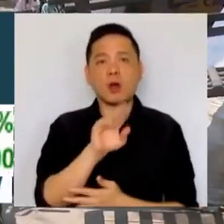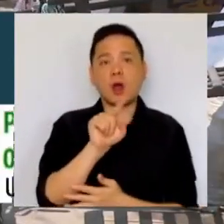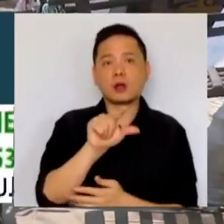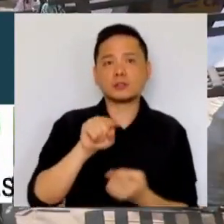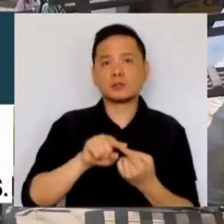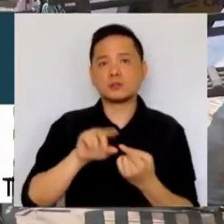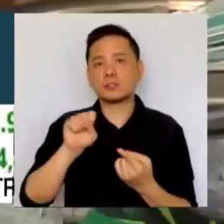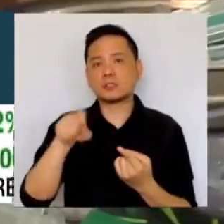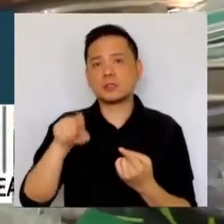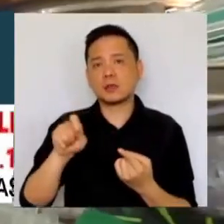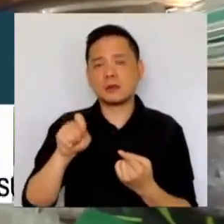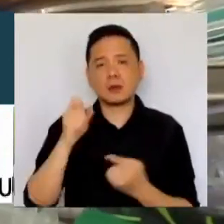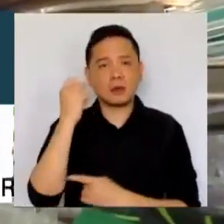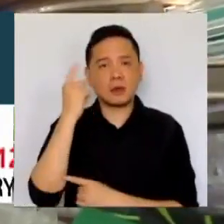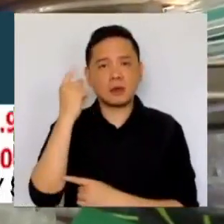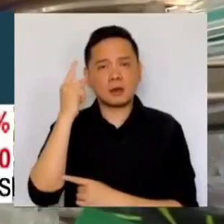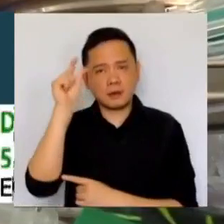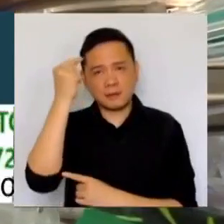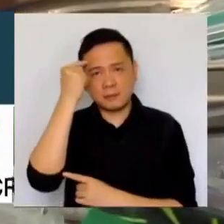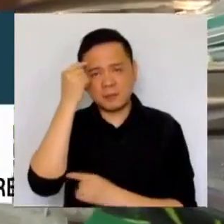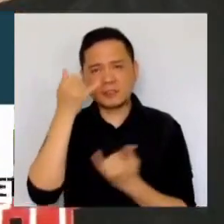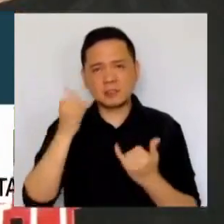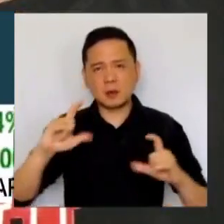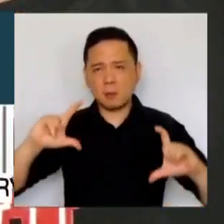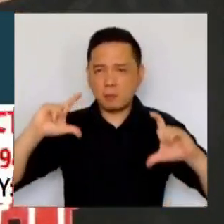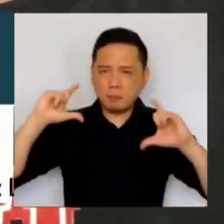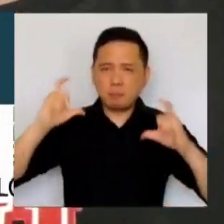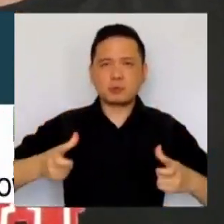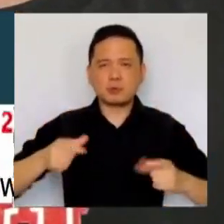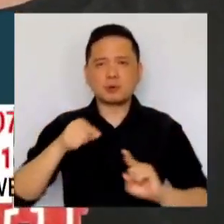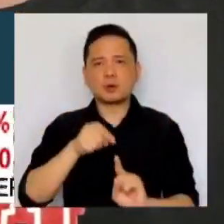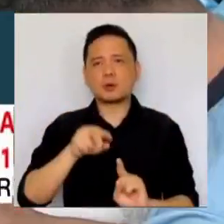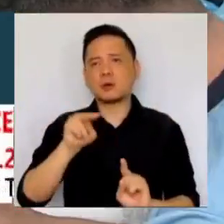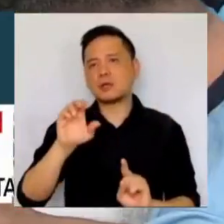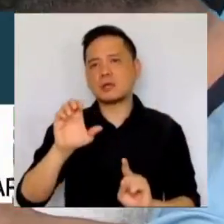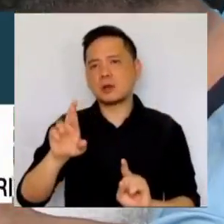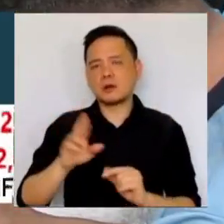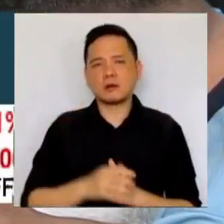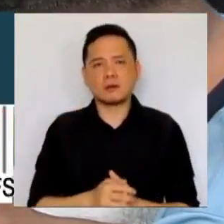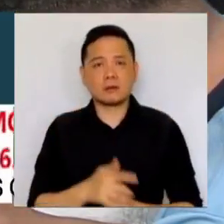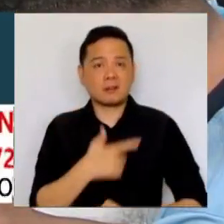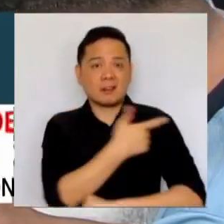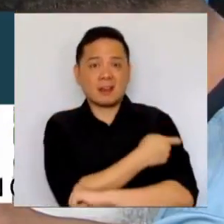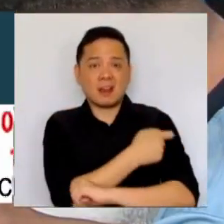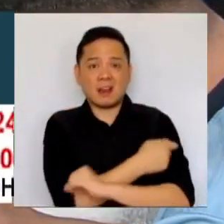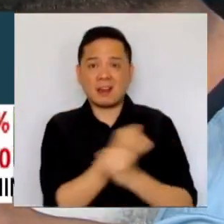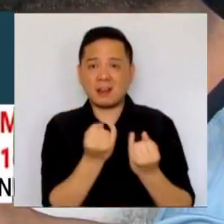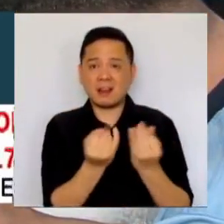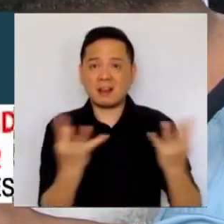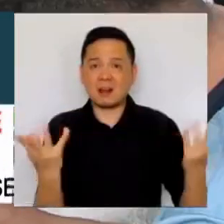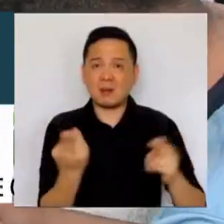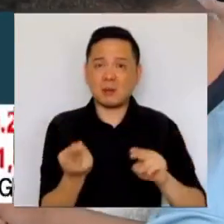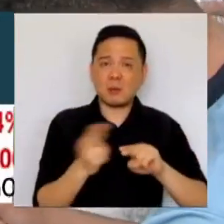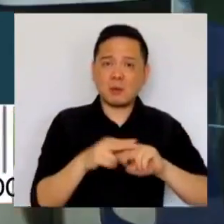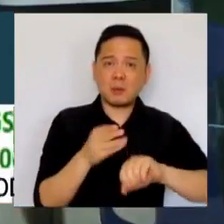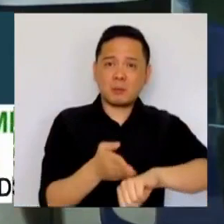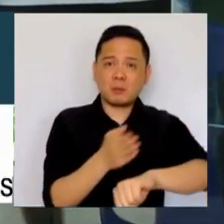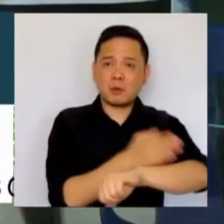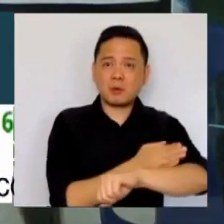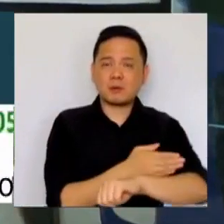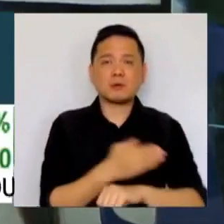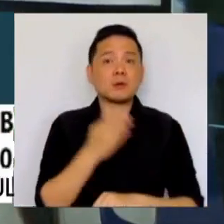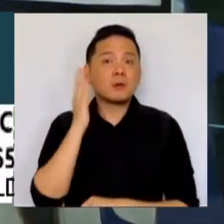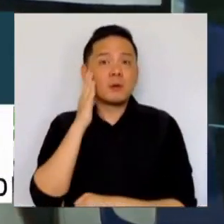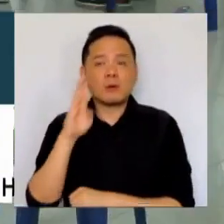locked down the national capital region. And while vaccination levels have certainly improved, the Philippines still ranked last in the